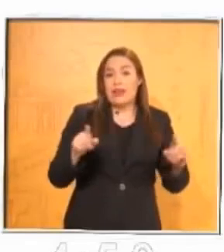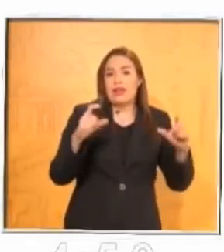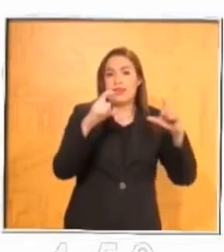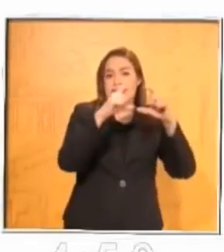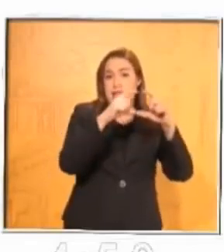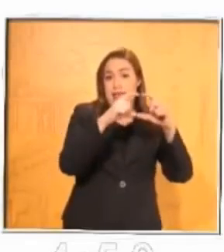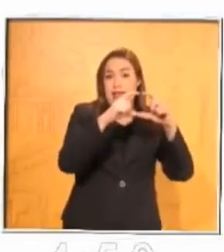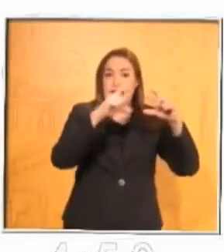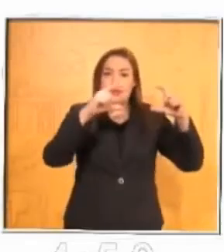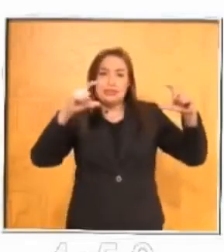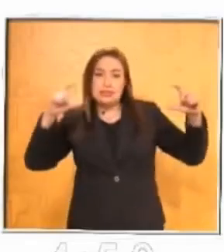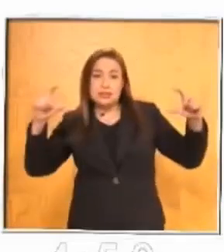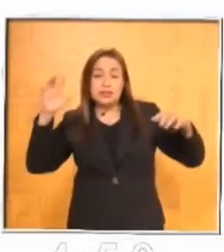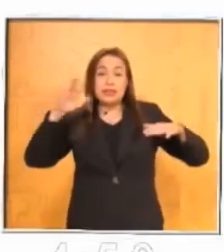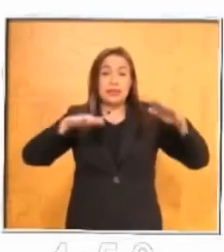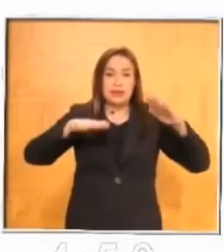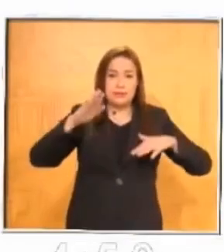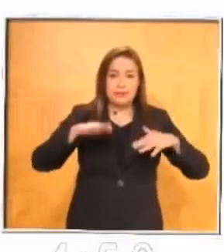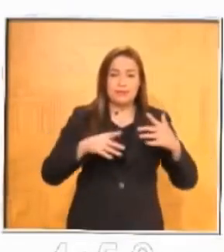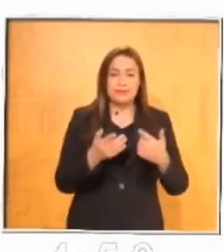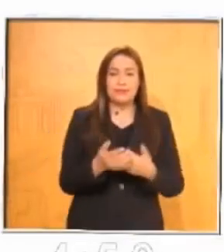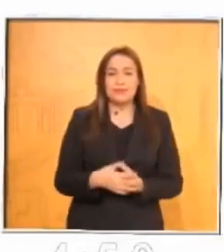to you and up to the author.